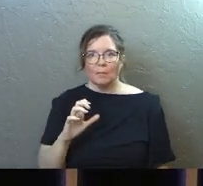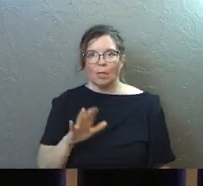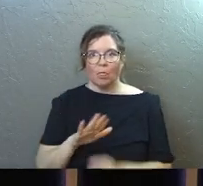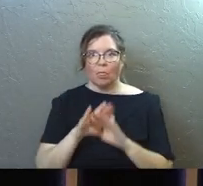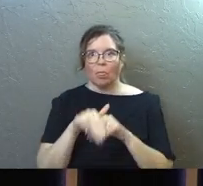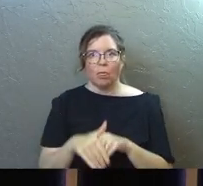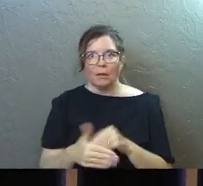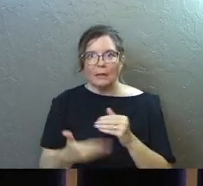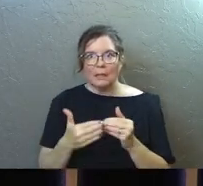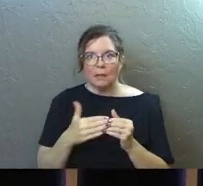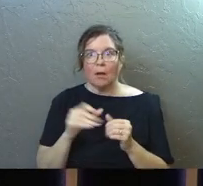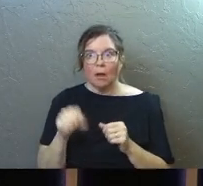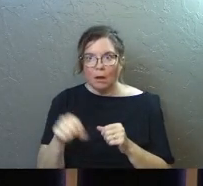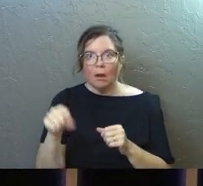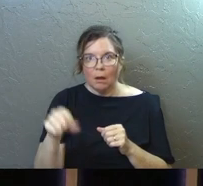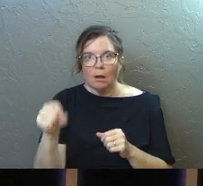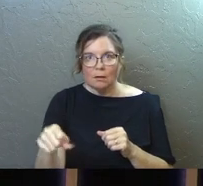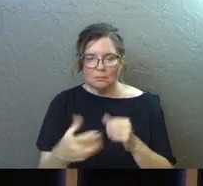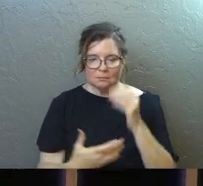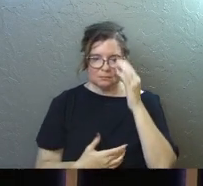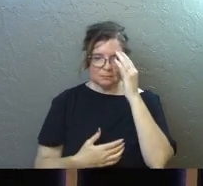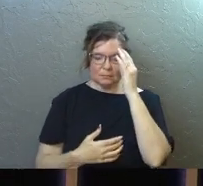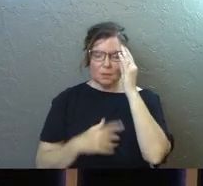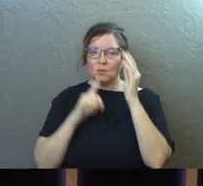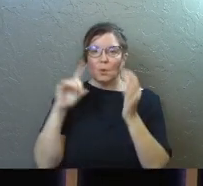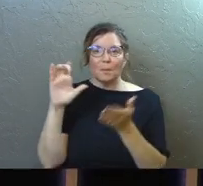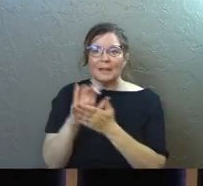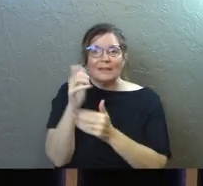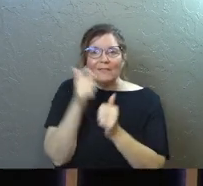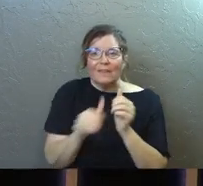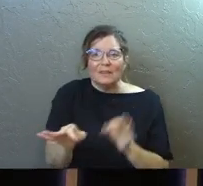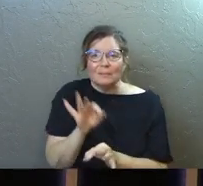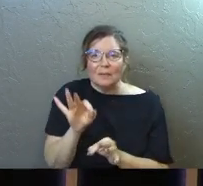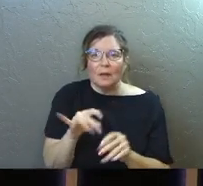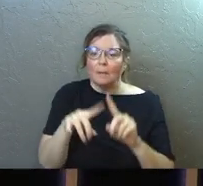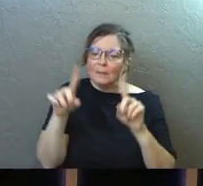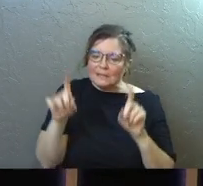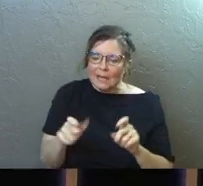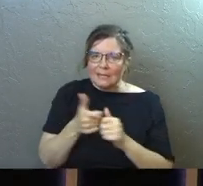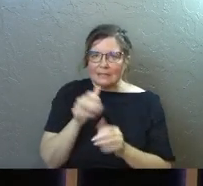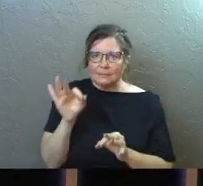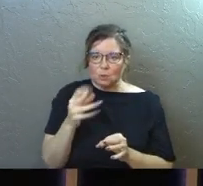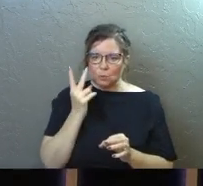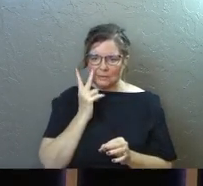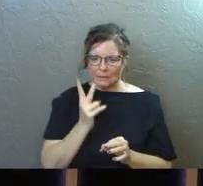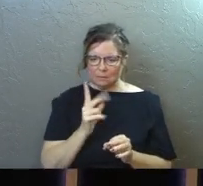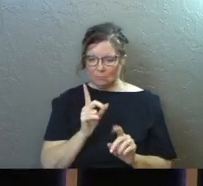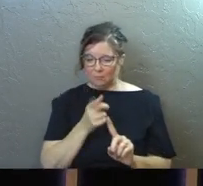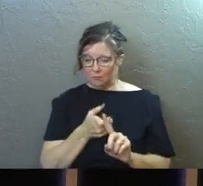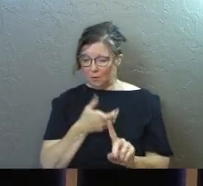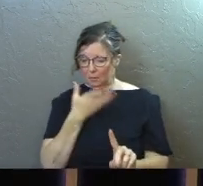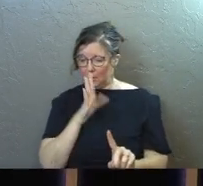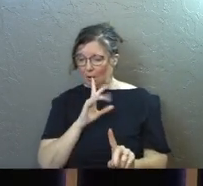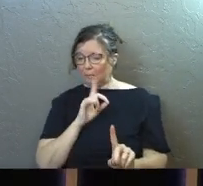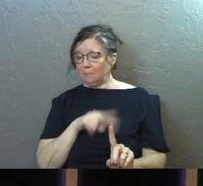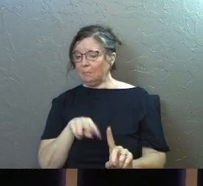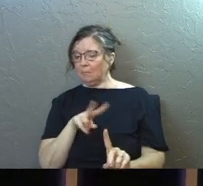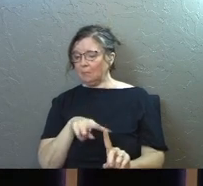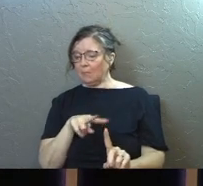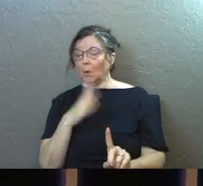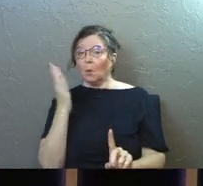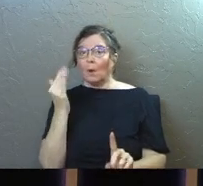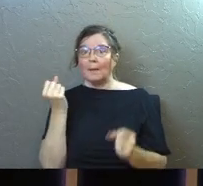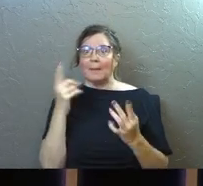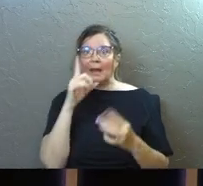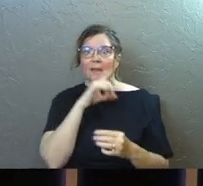Beloved, do not believe every spirit, but test the spirits to see whether they are from God. For many false prophets have gone out